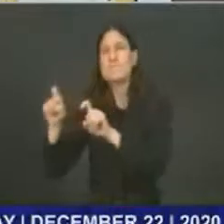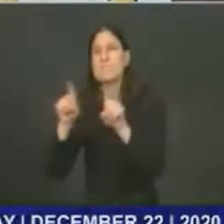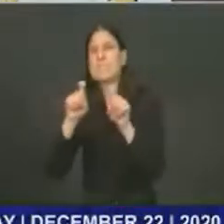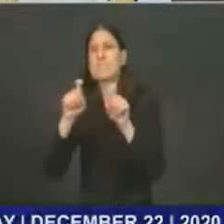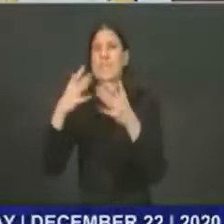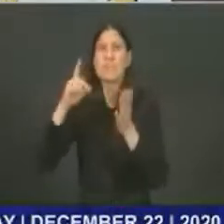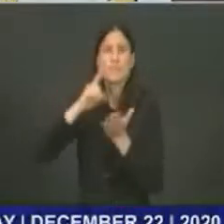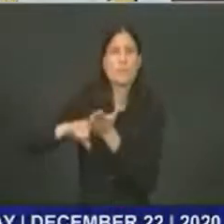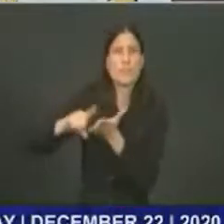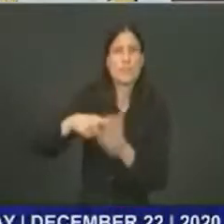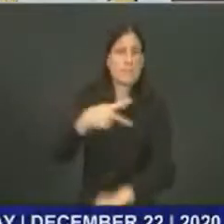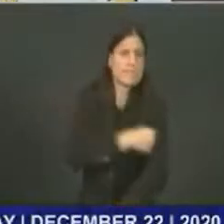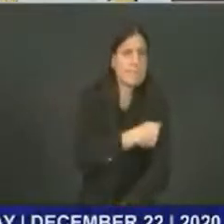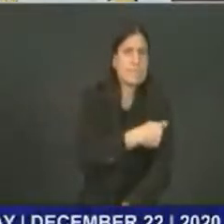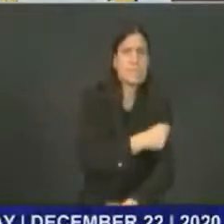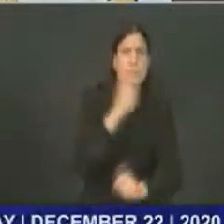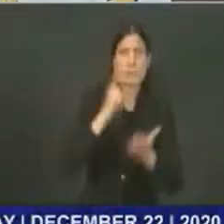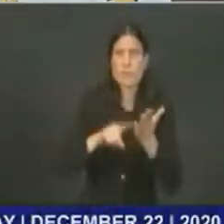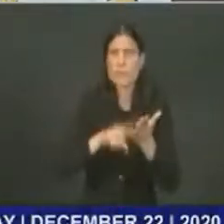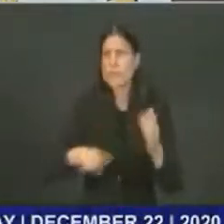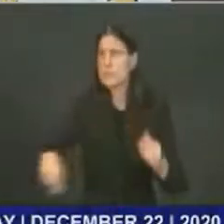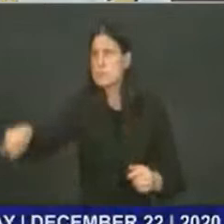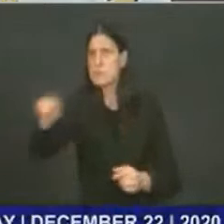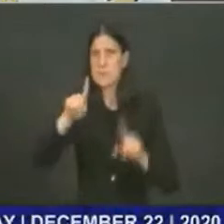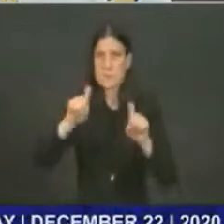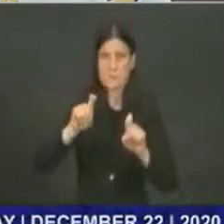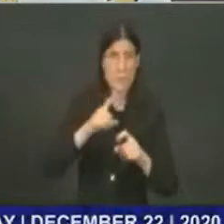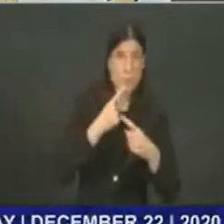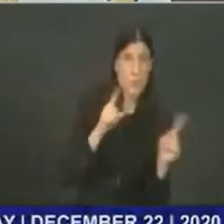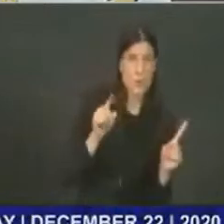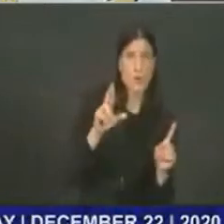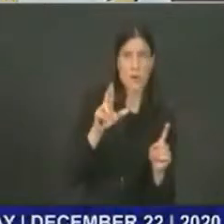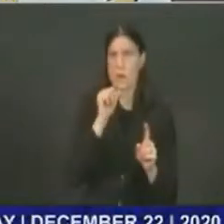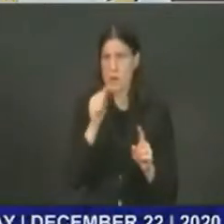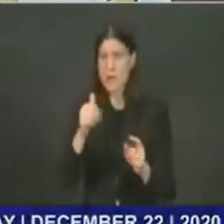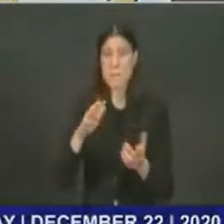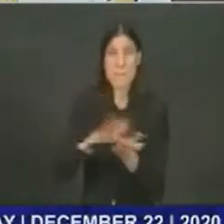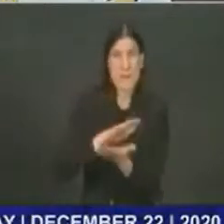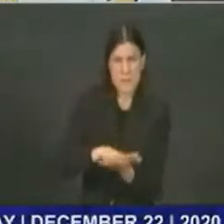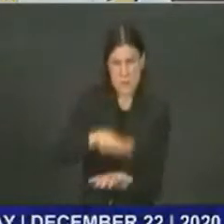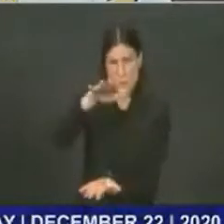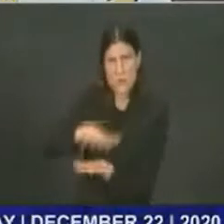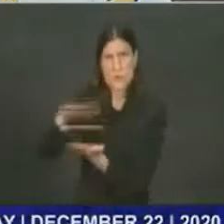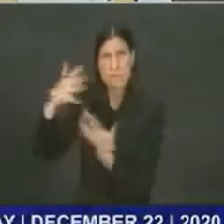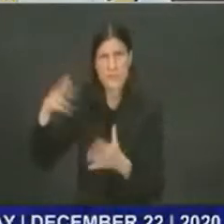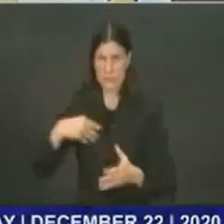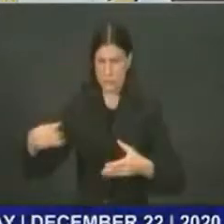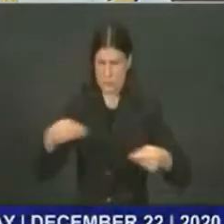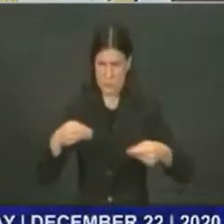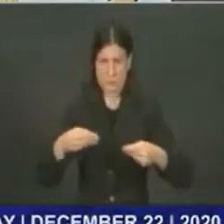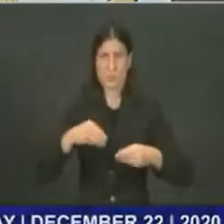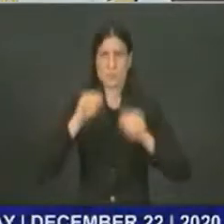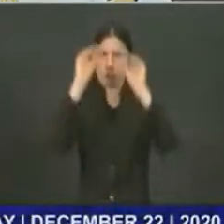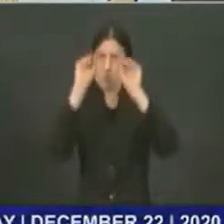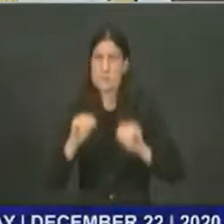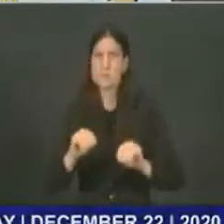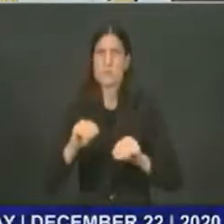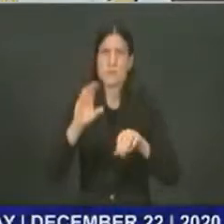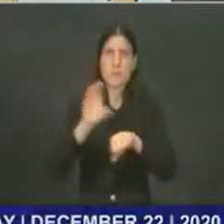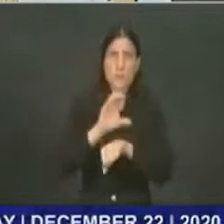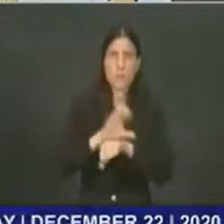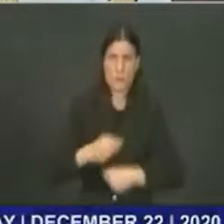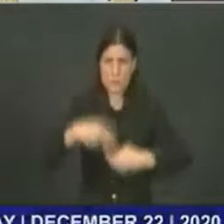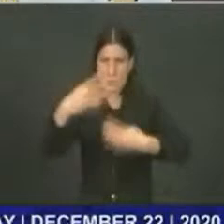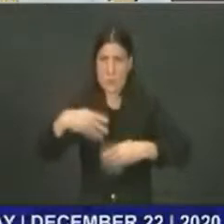clinical trials and on the manufacturing process for the vaccine. There were no safety concerns identified, and